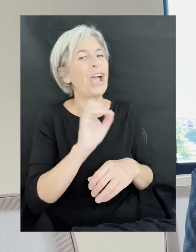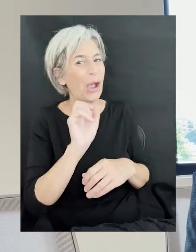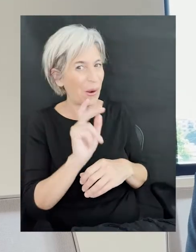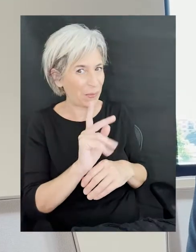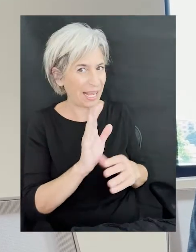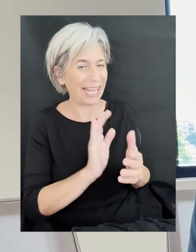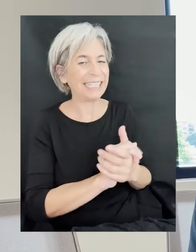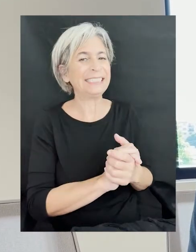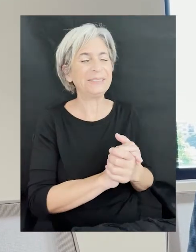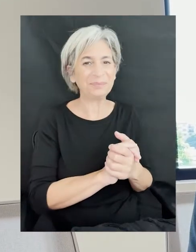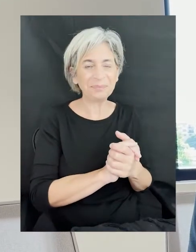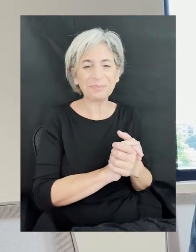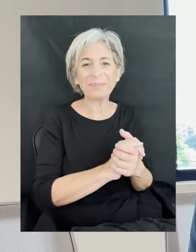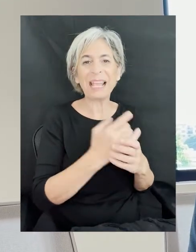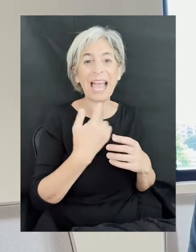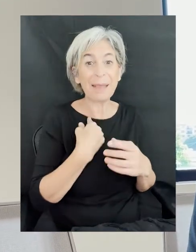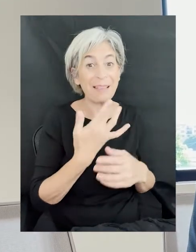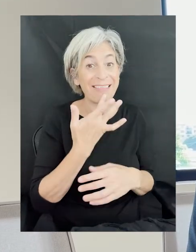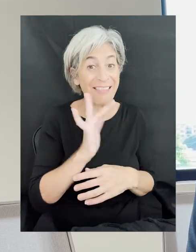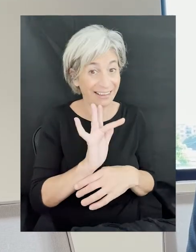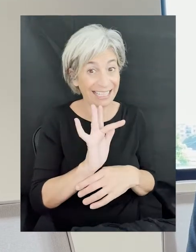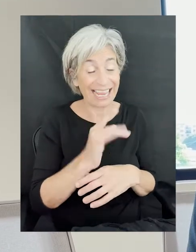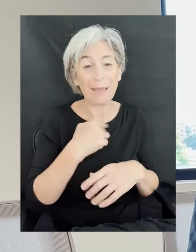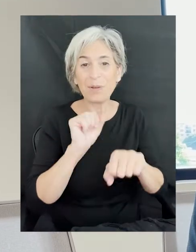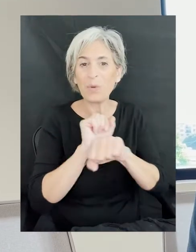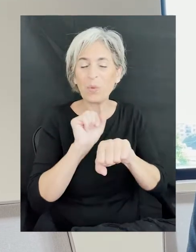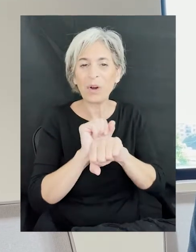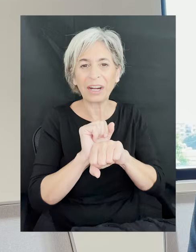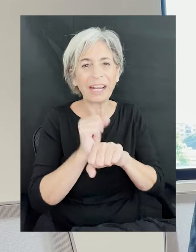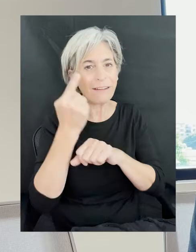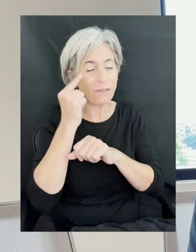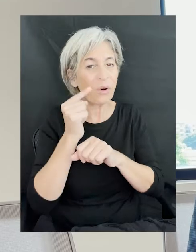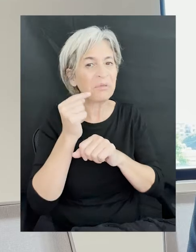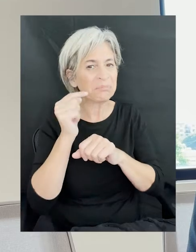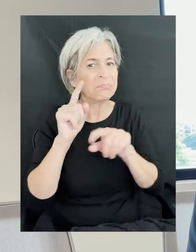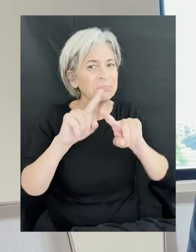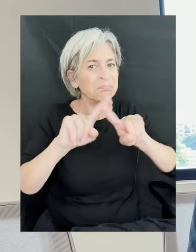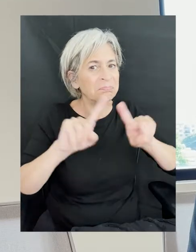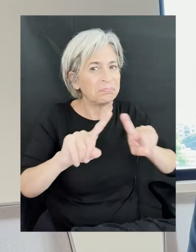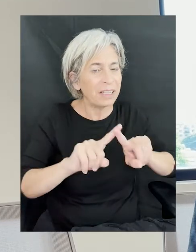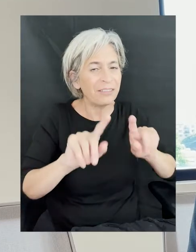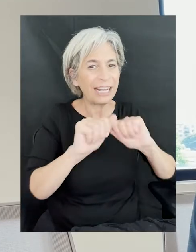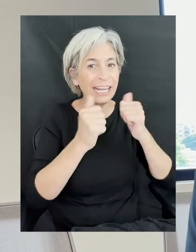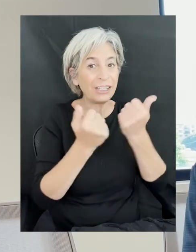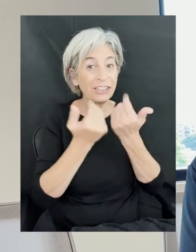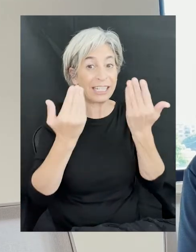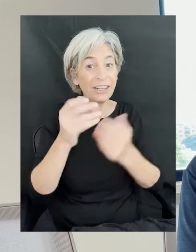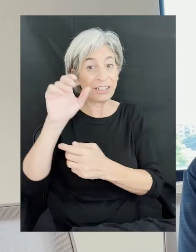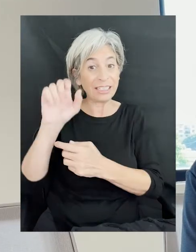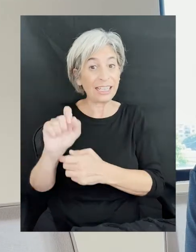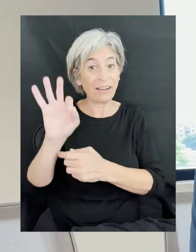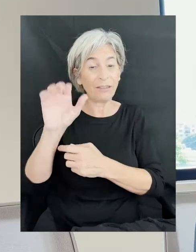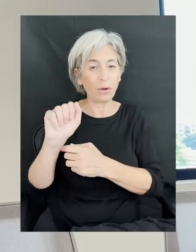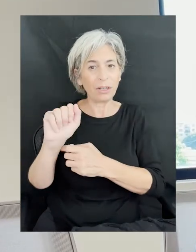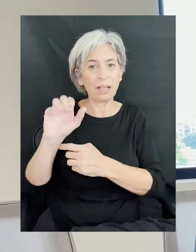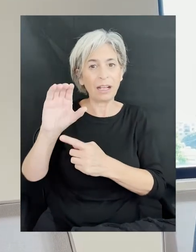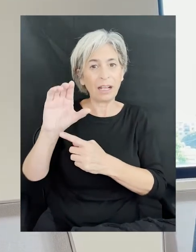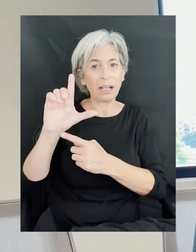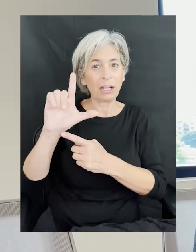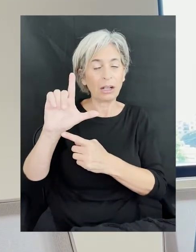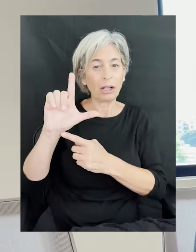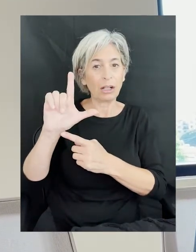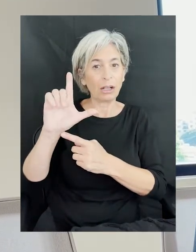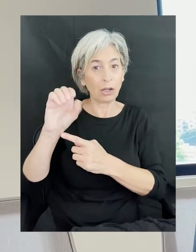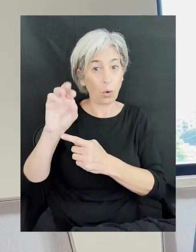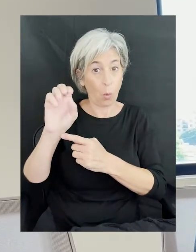So I've been fortunate. I've been able to work for a few agencies in South Florida, such as Coral Springs and